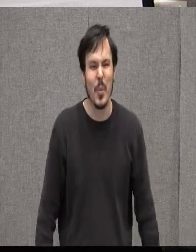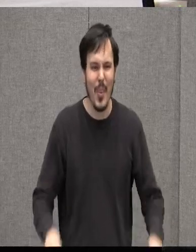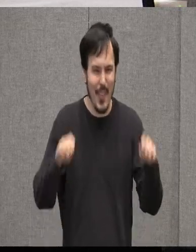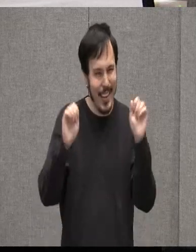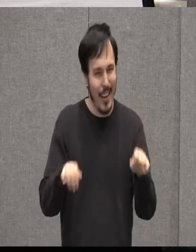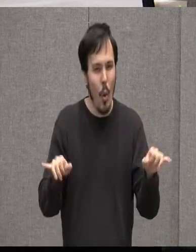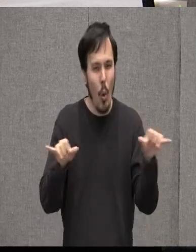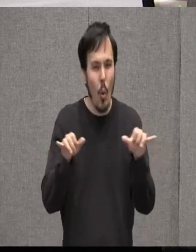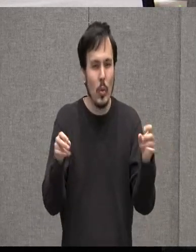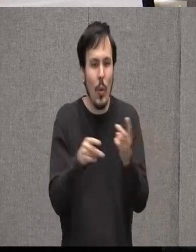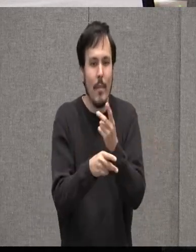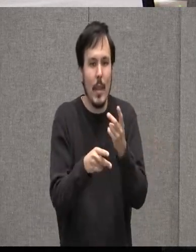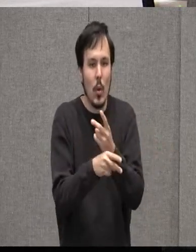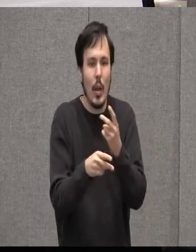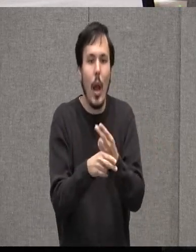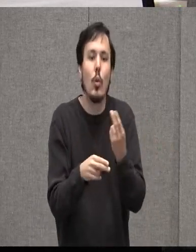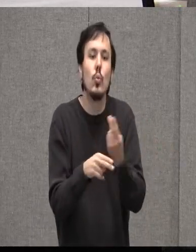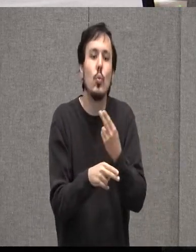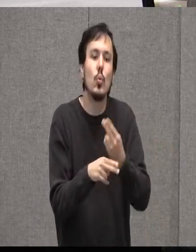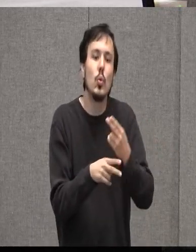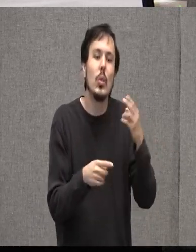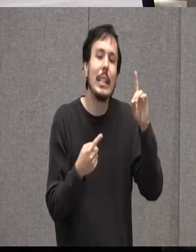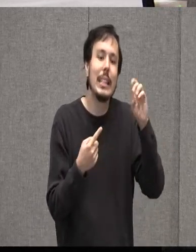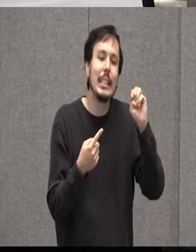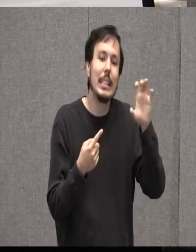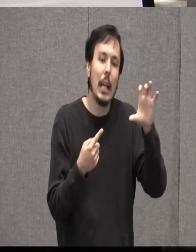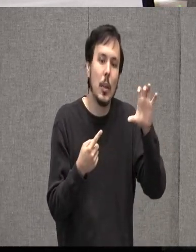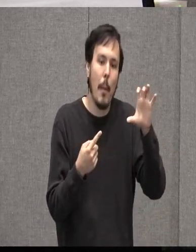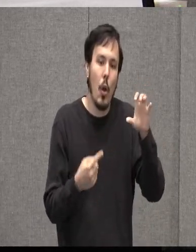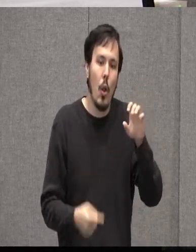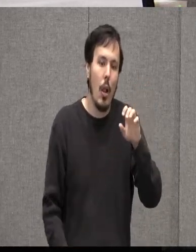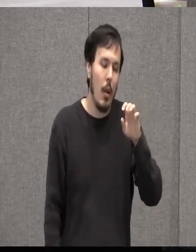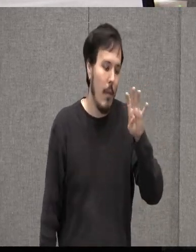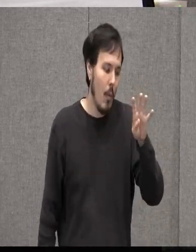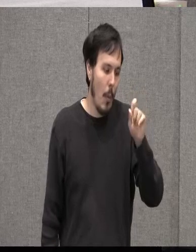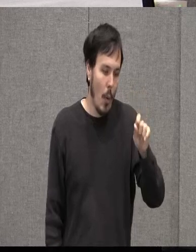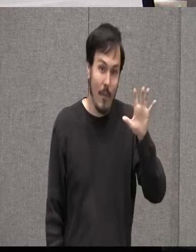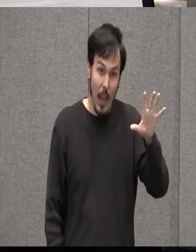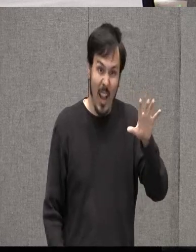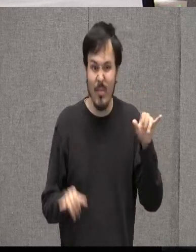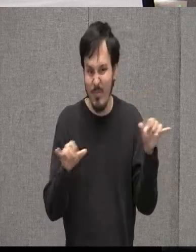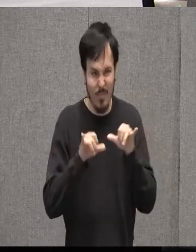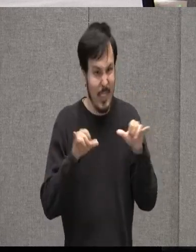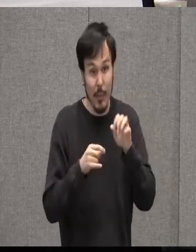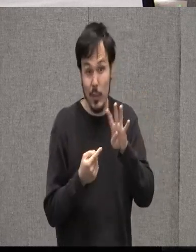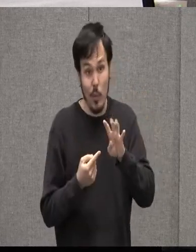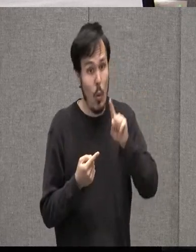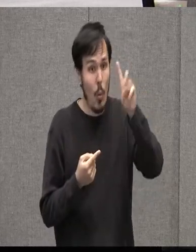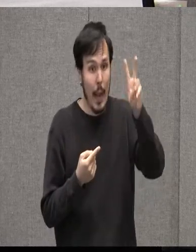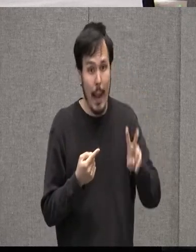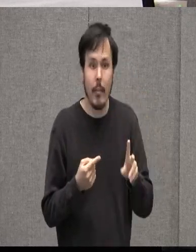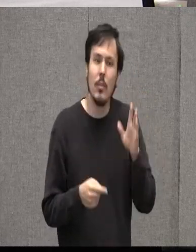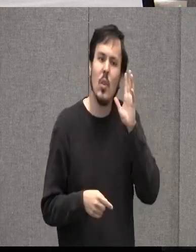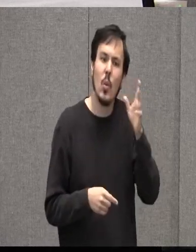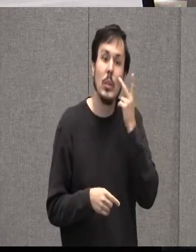like this. 4 times 22, break it apart, gives us 88